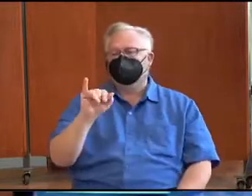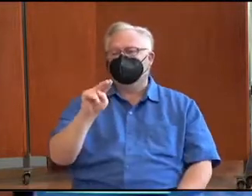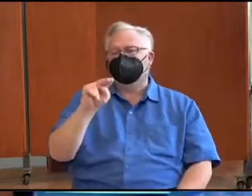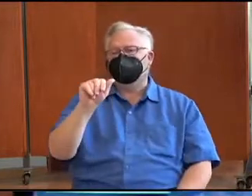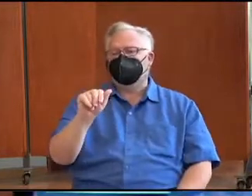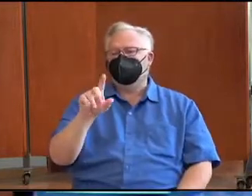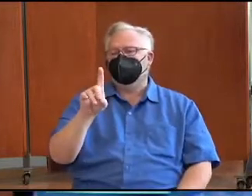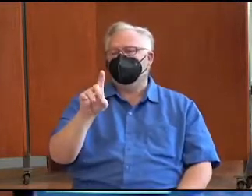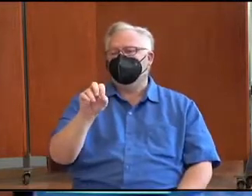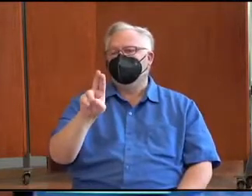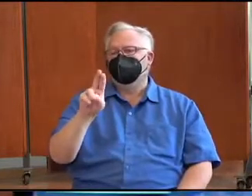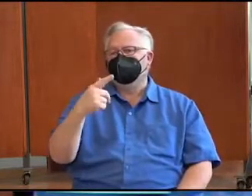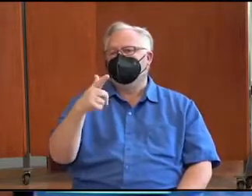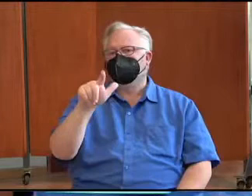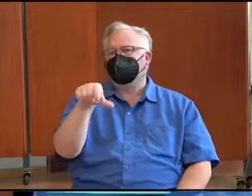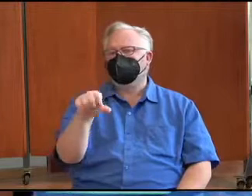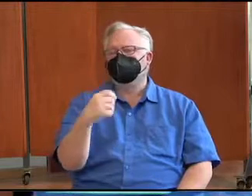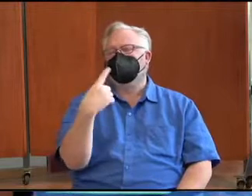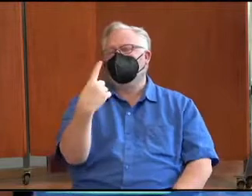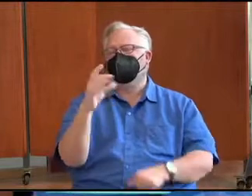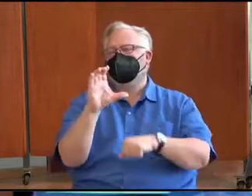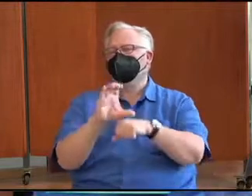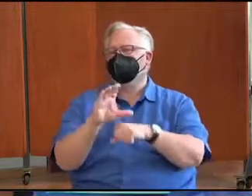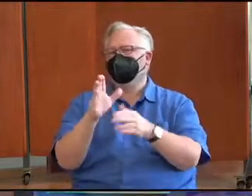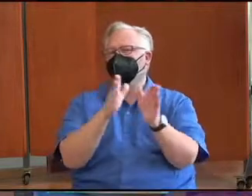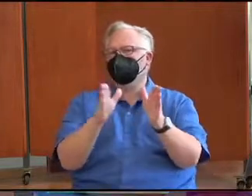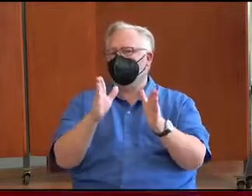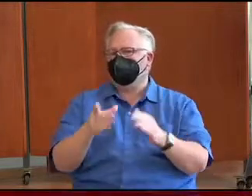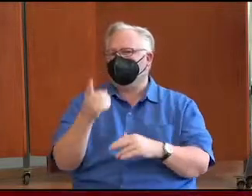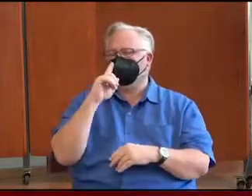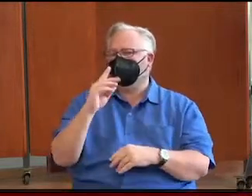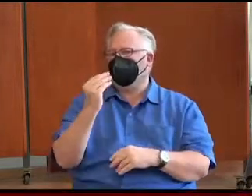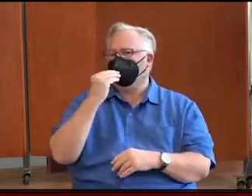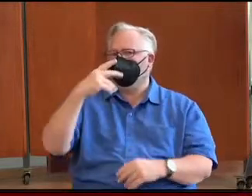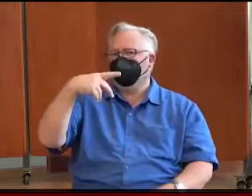of our organizers from this church.